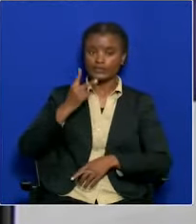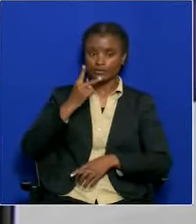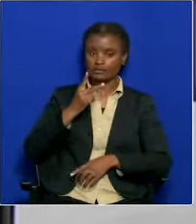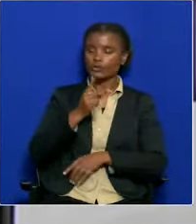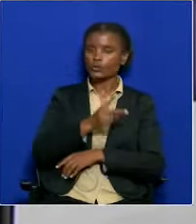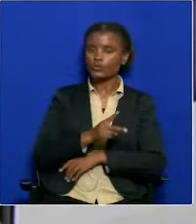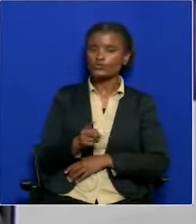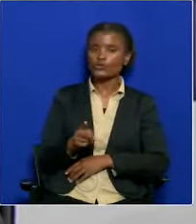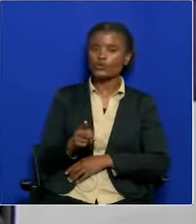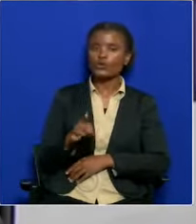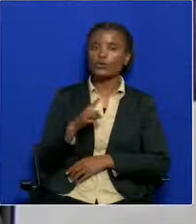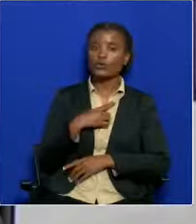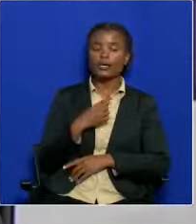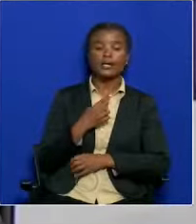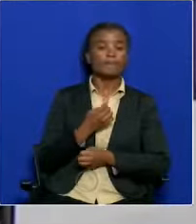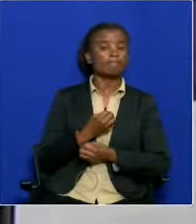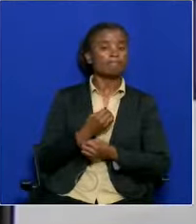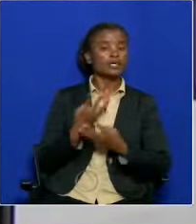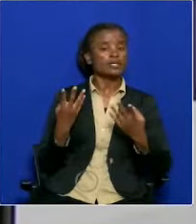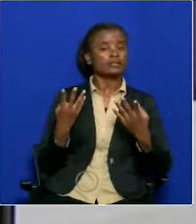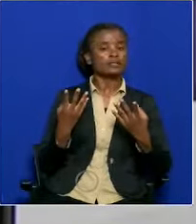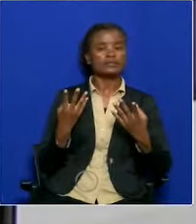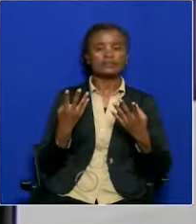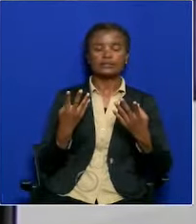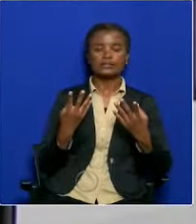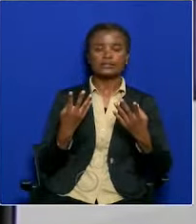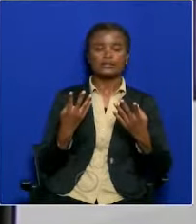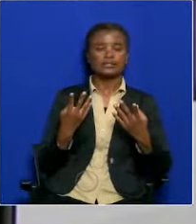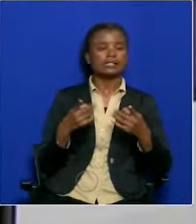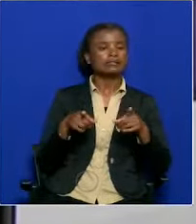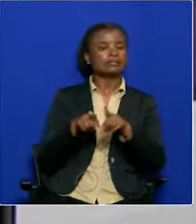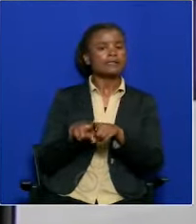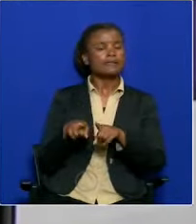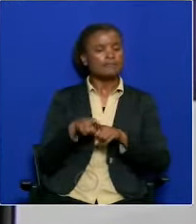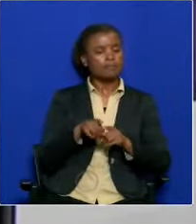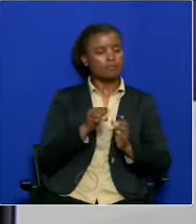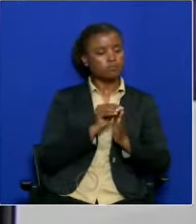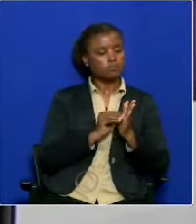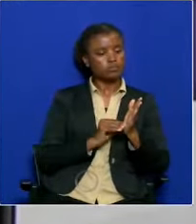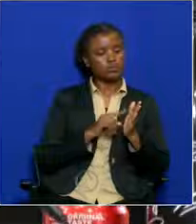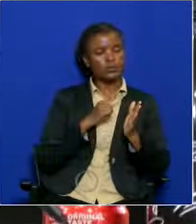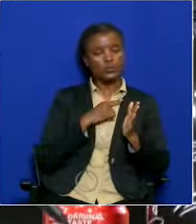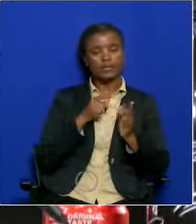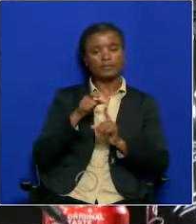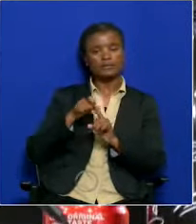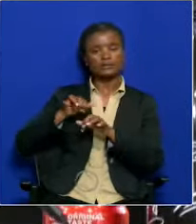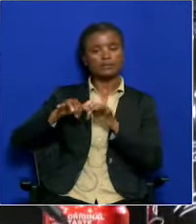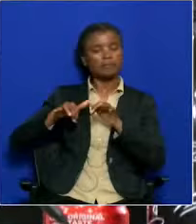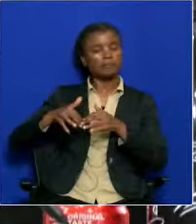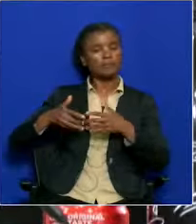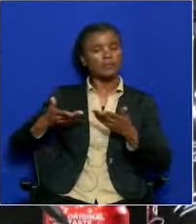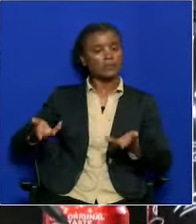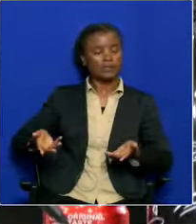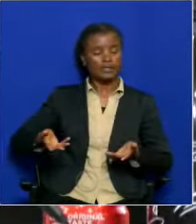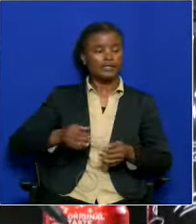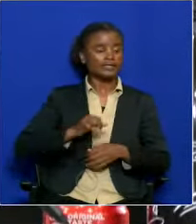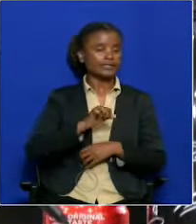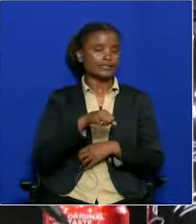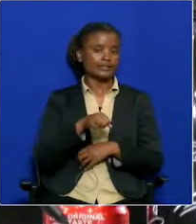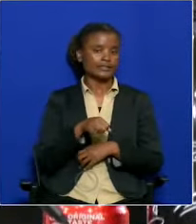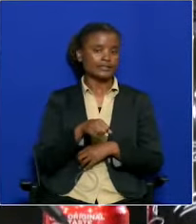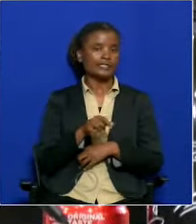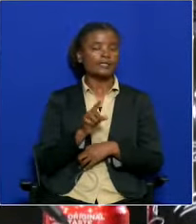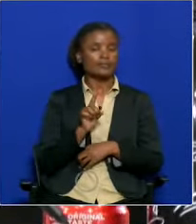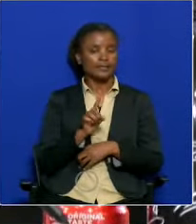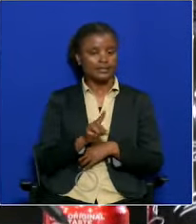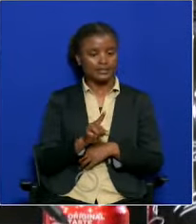many duplications and so forth, and because of not having a typist. Yes, General, but even when you were taken through the statement